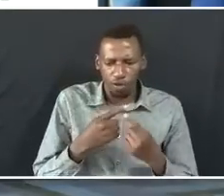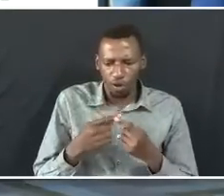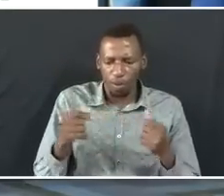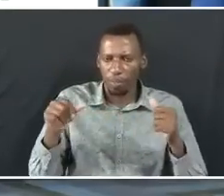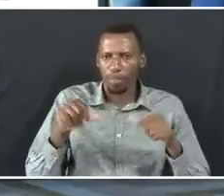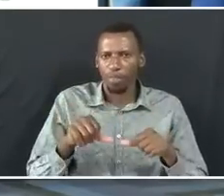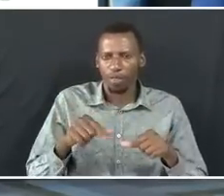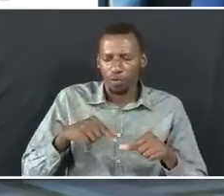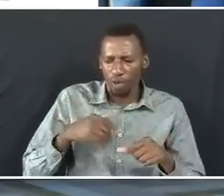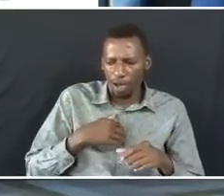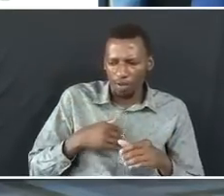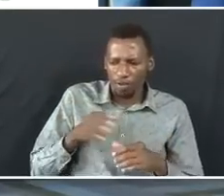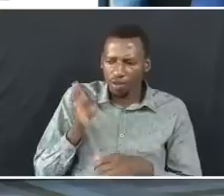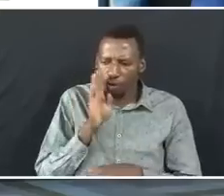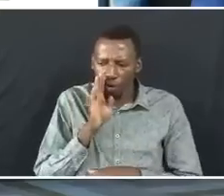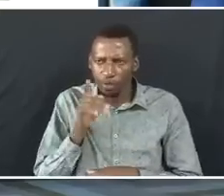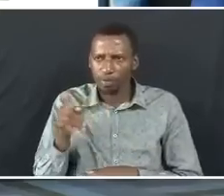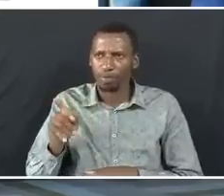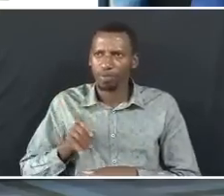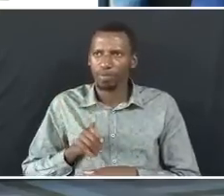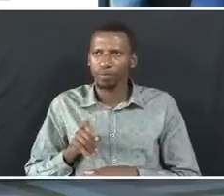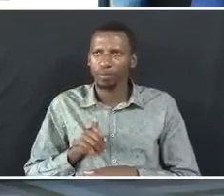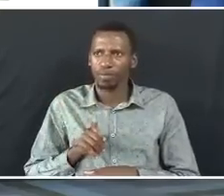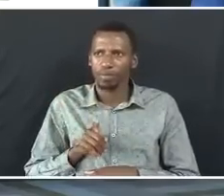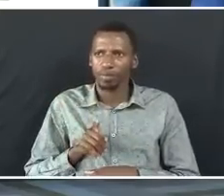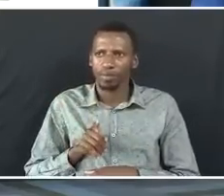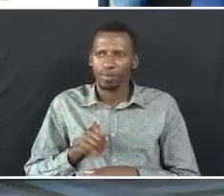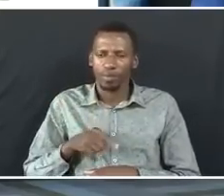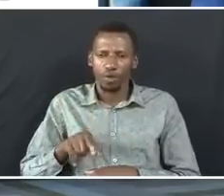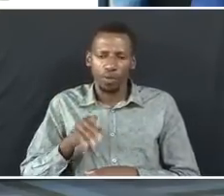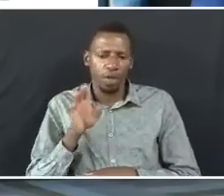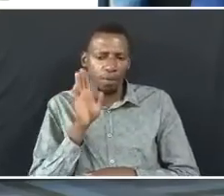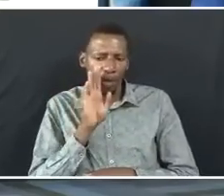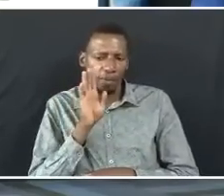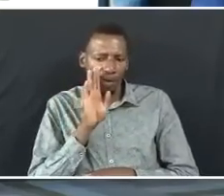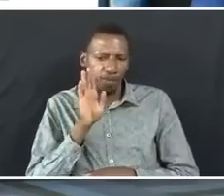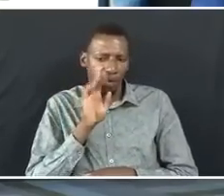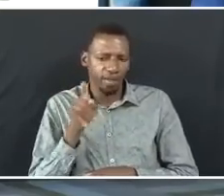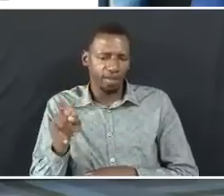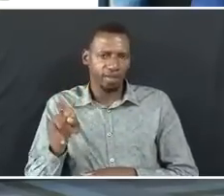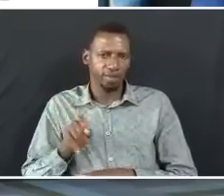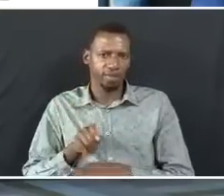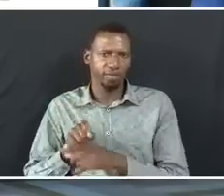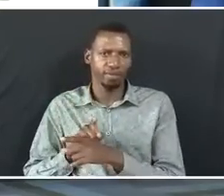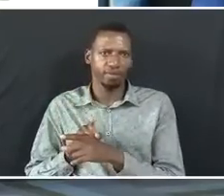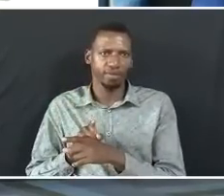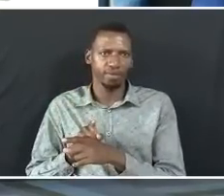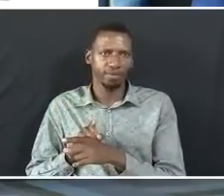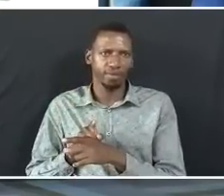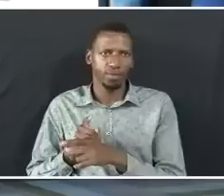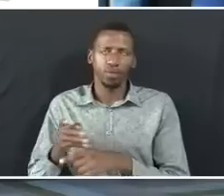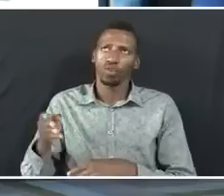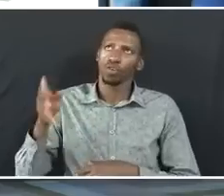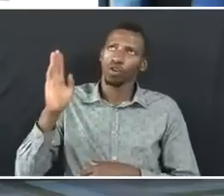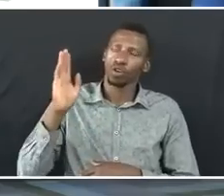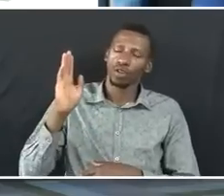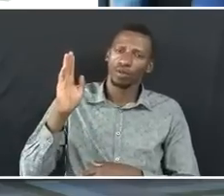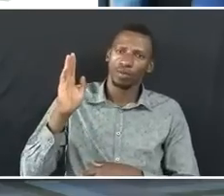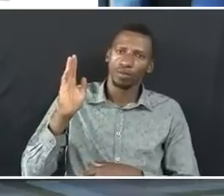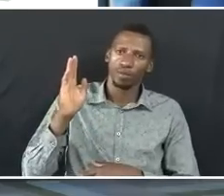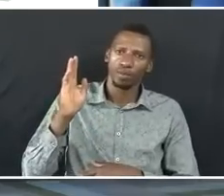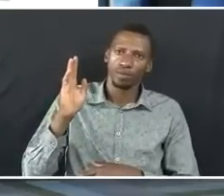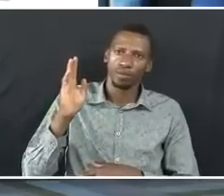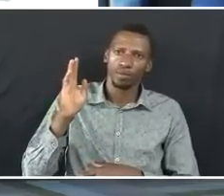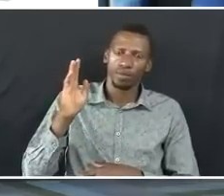talked about Maureen. We have been backbiting this young girl. God,